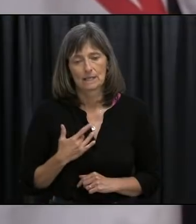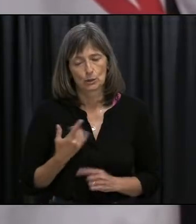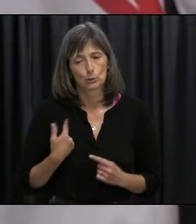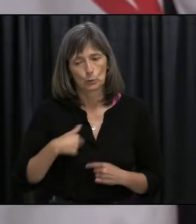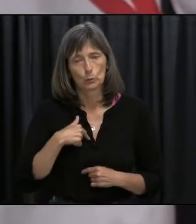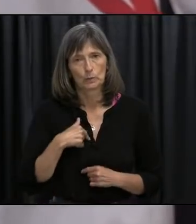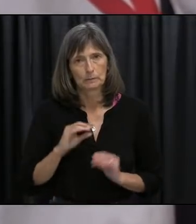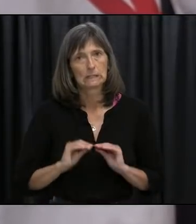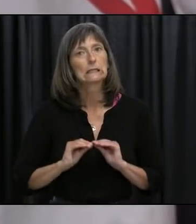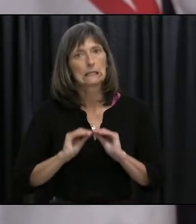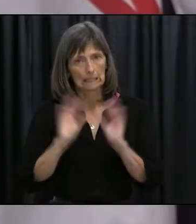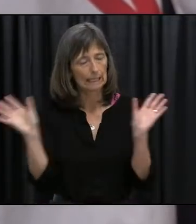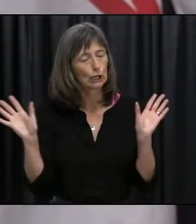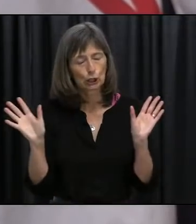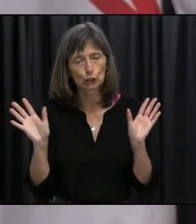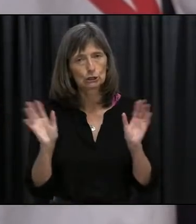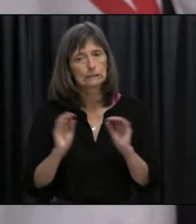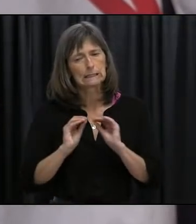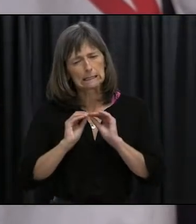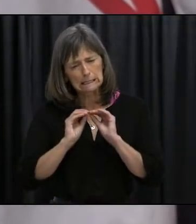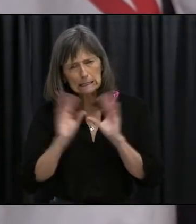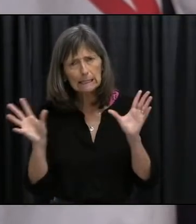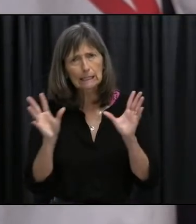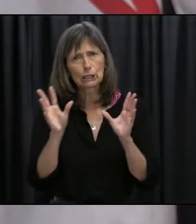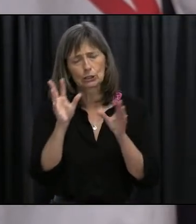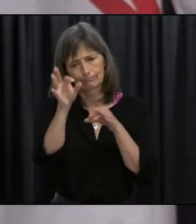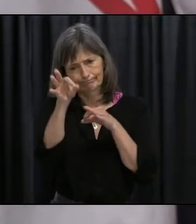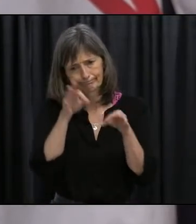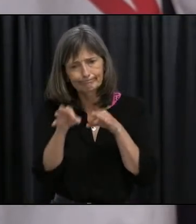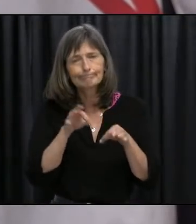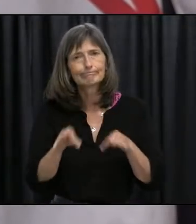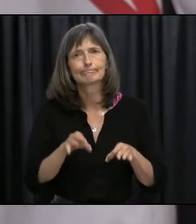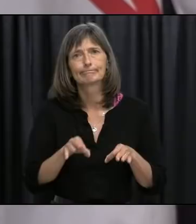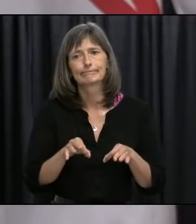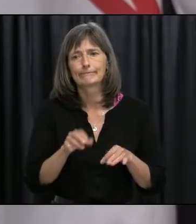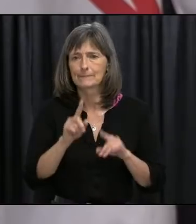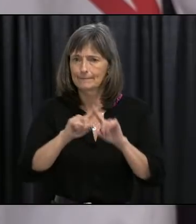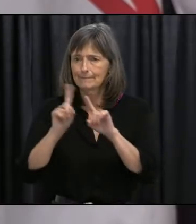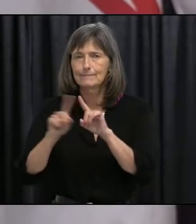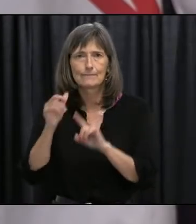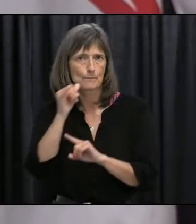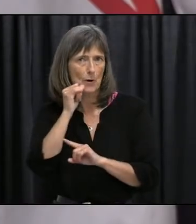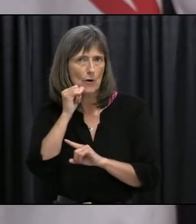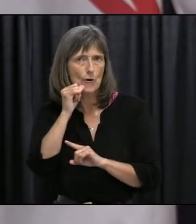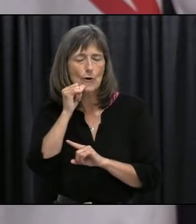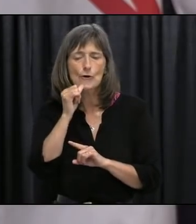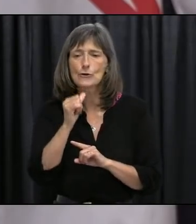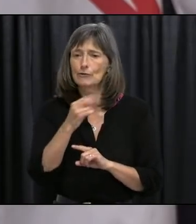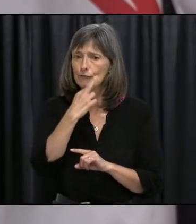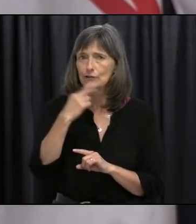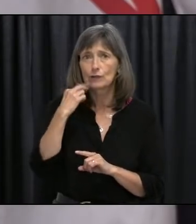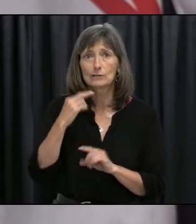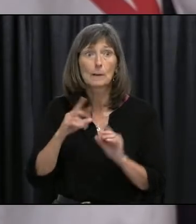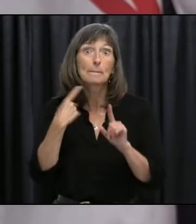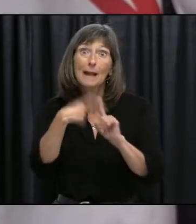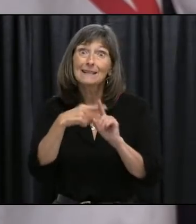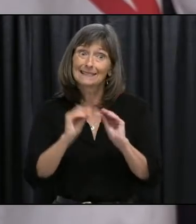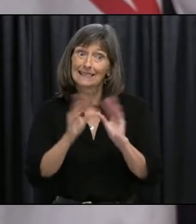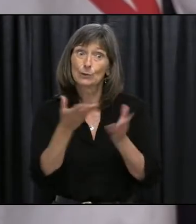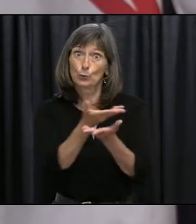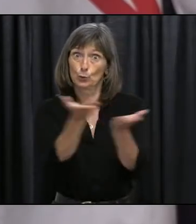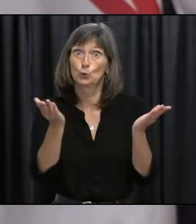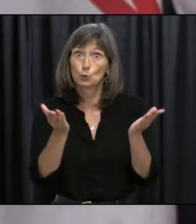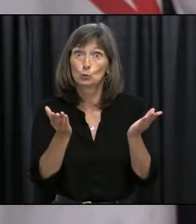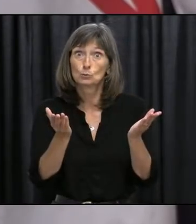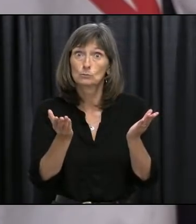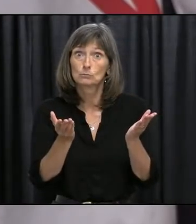very clear. We provided clear guidance to bar owners, and we were very clear with people all along what we